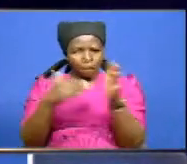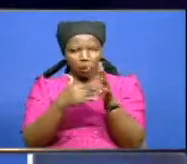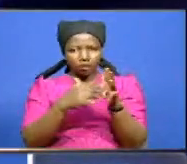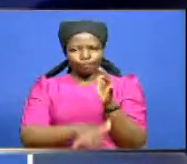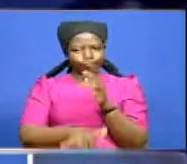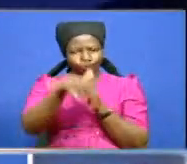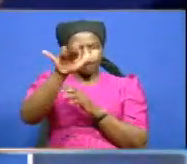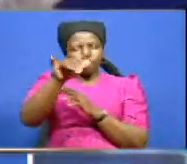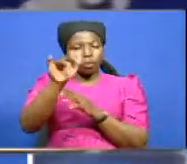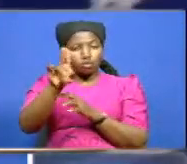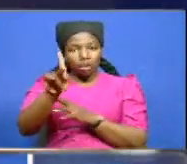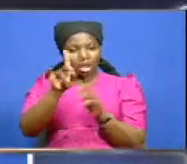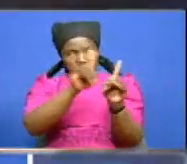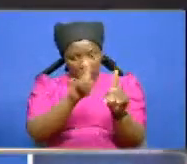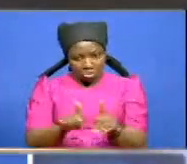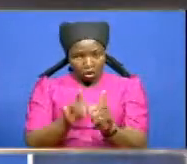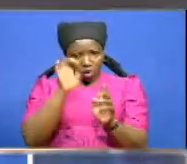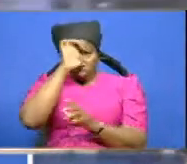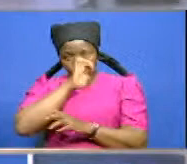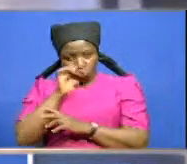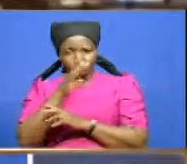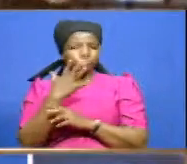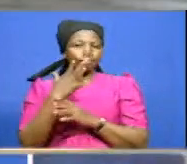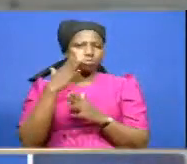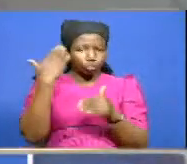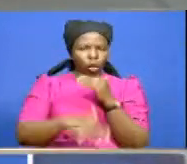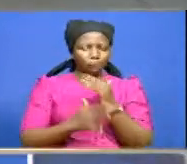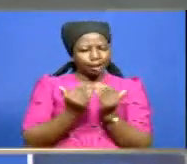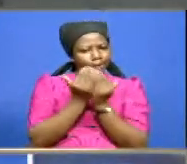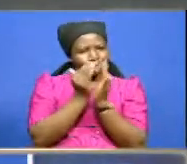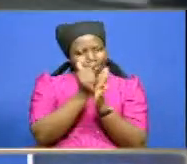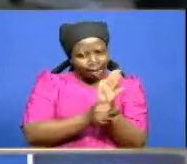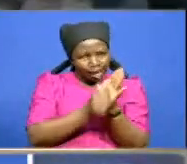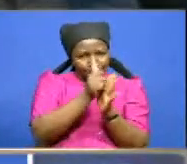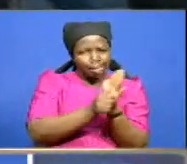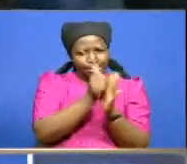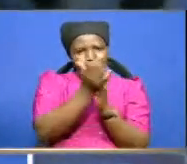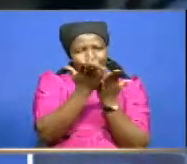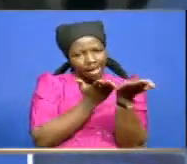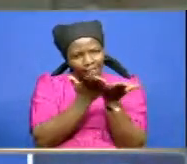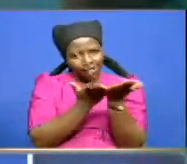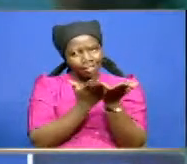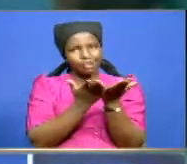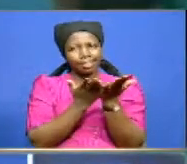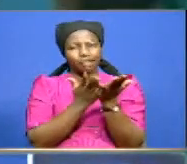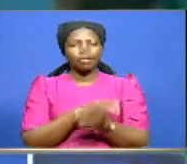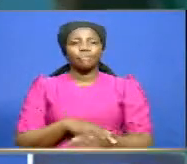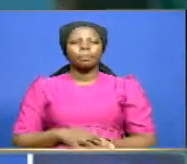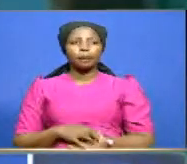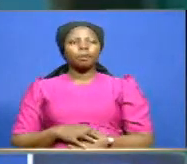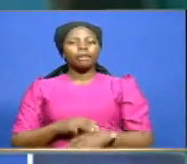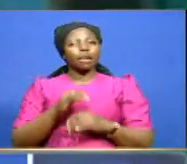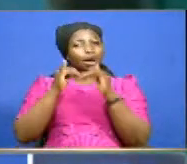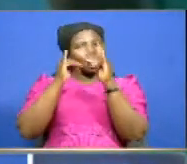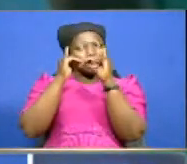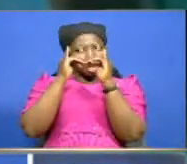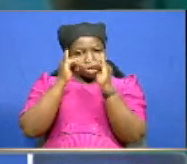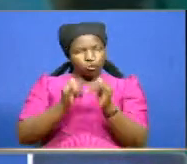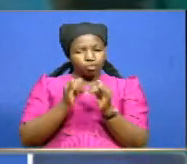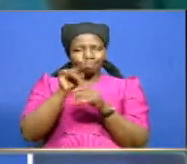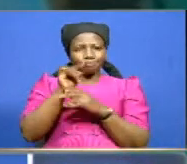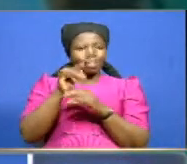UK, while Europe-bound train services via the Channel Tunnel have been halted. The new variant is said to be up